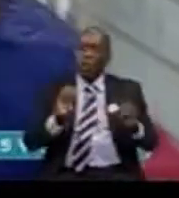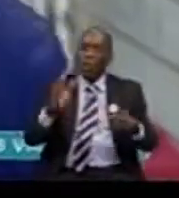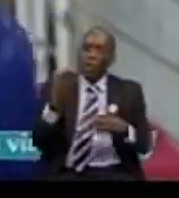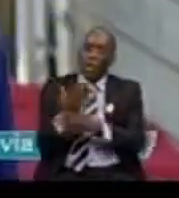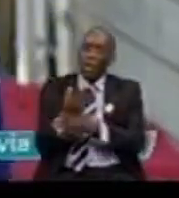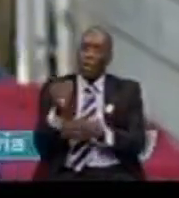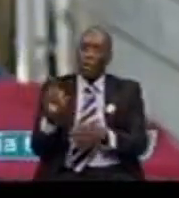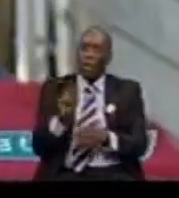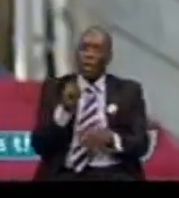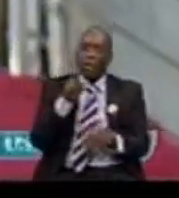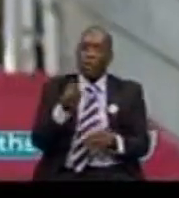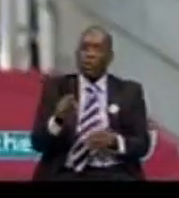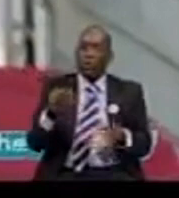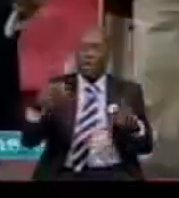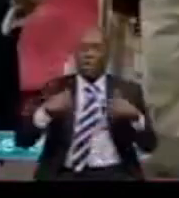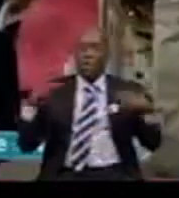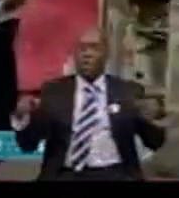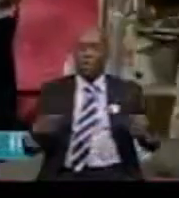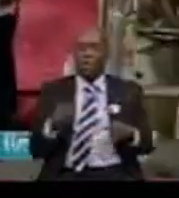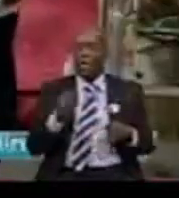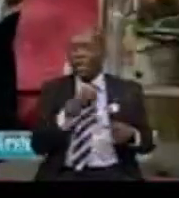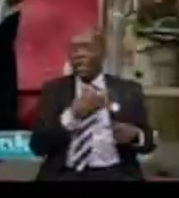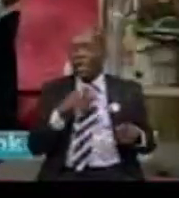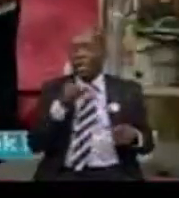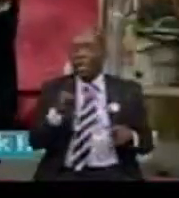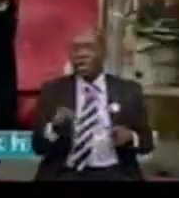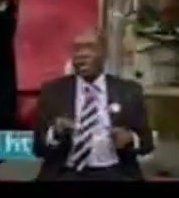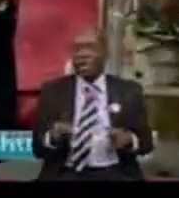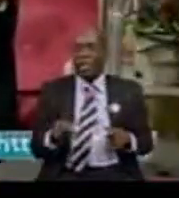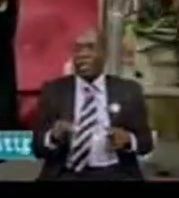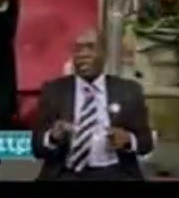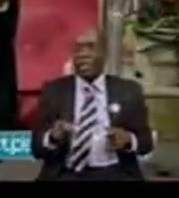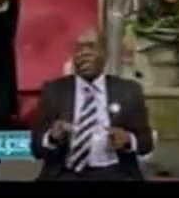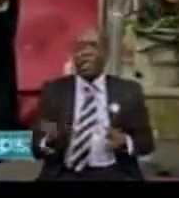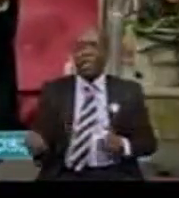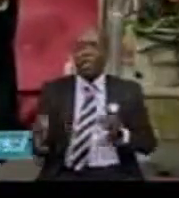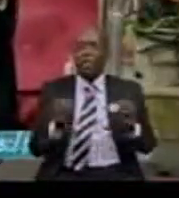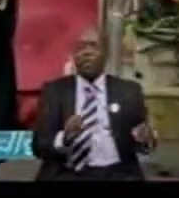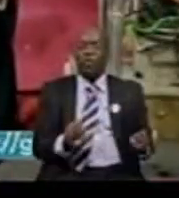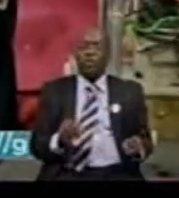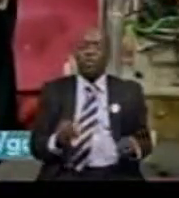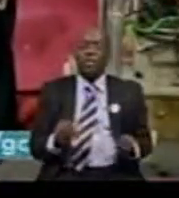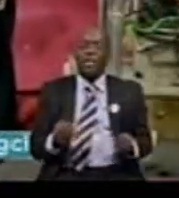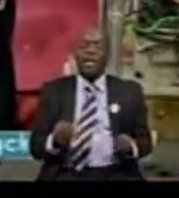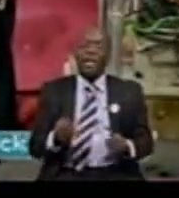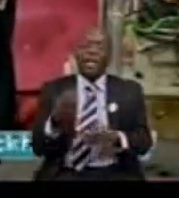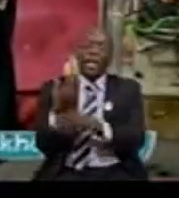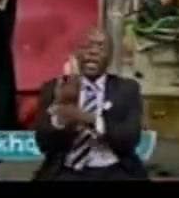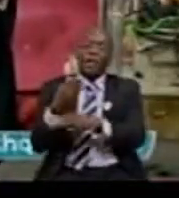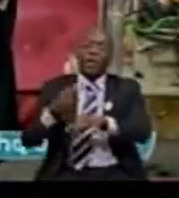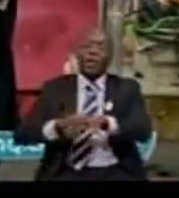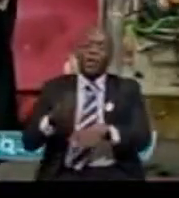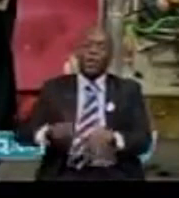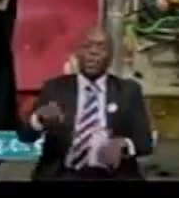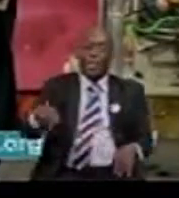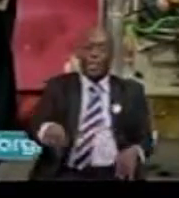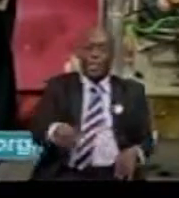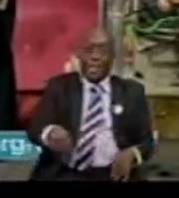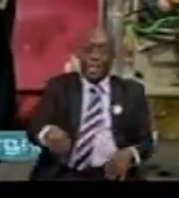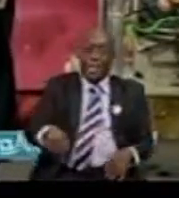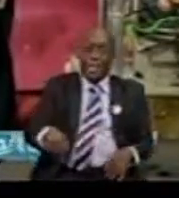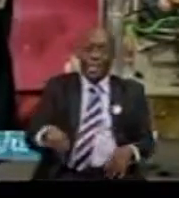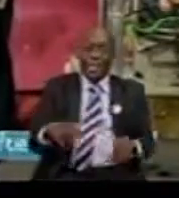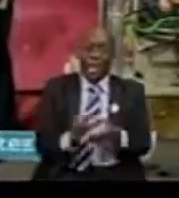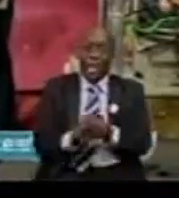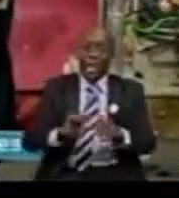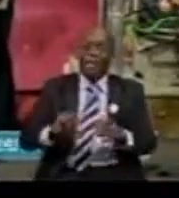gbagbo gbe o le ese mi nibi o man o nta mi o man ta mi a de ma gbona